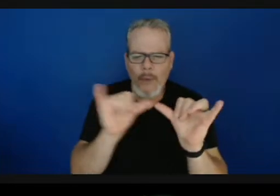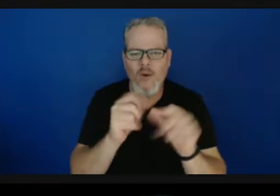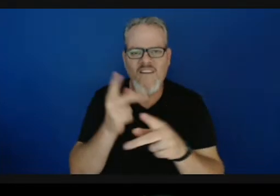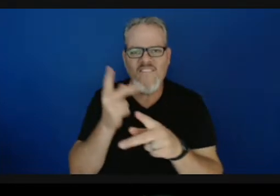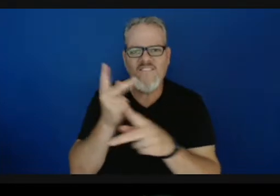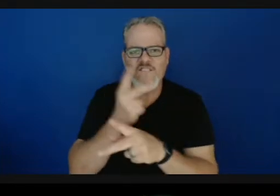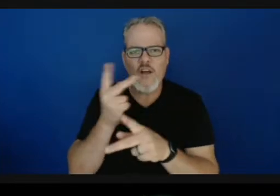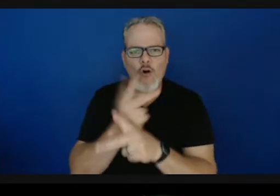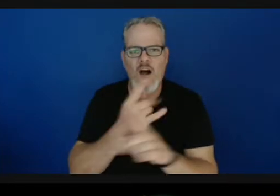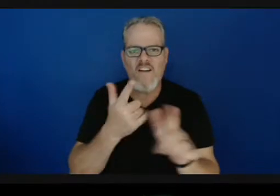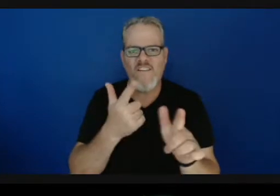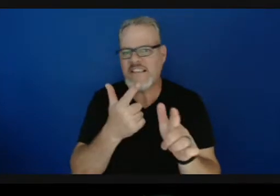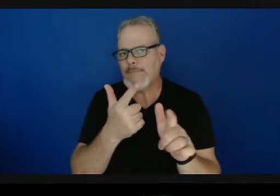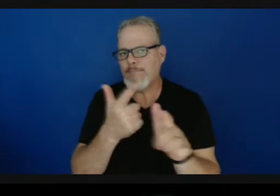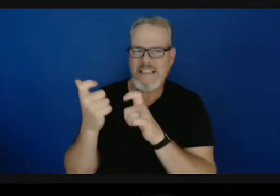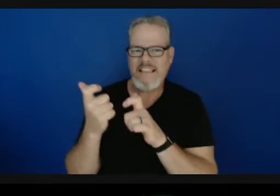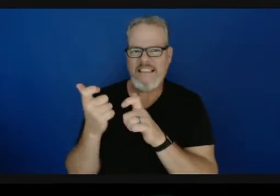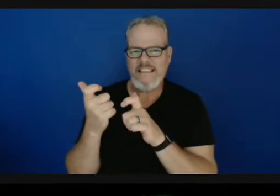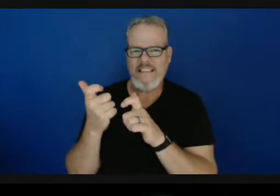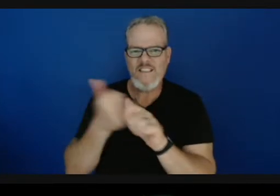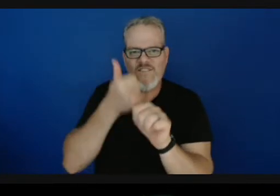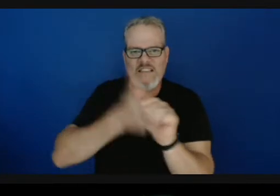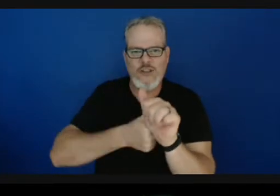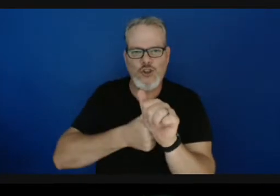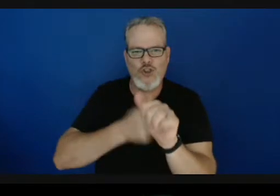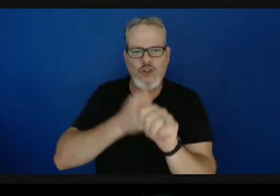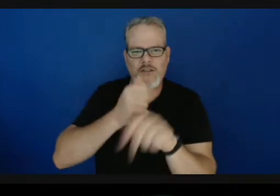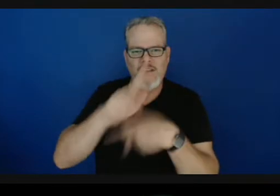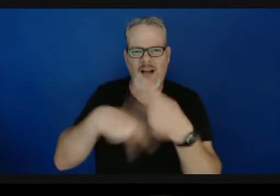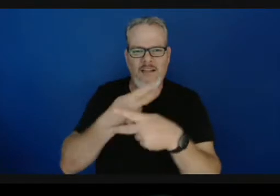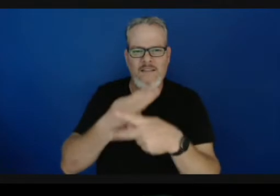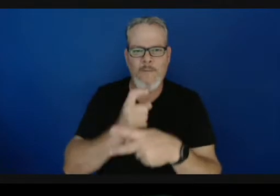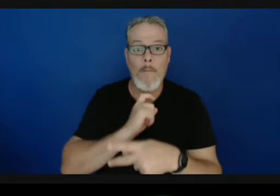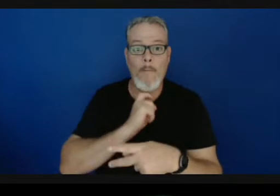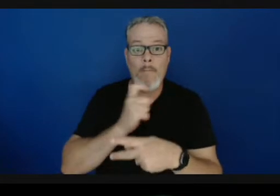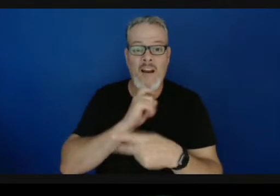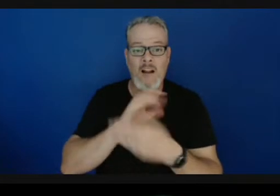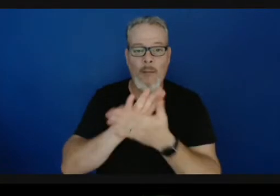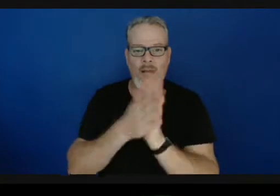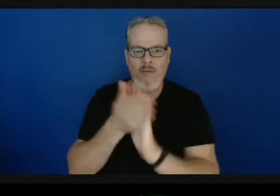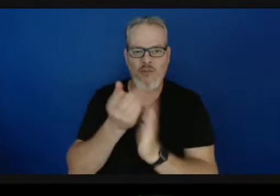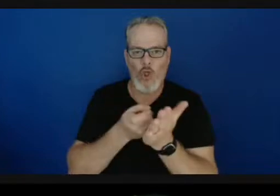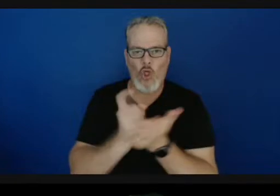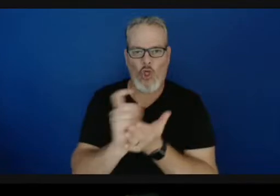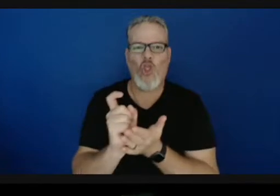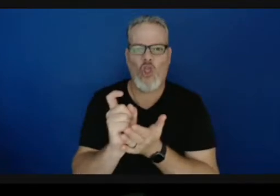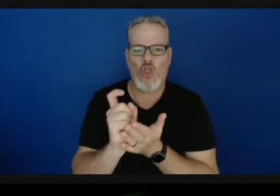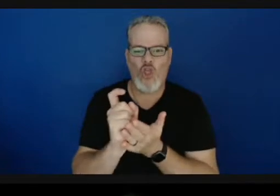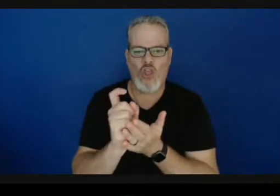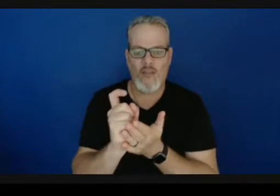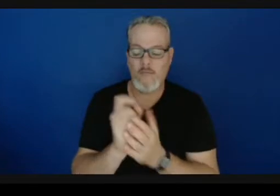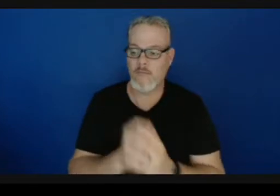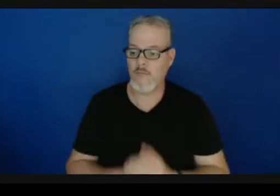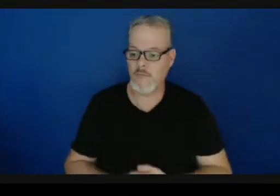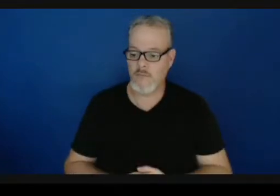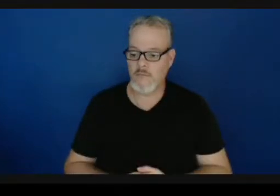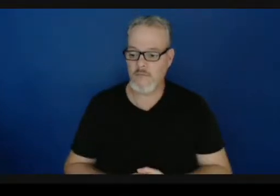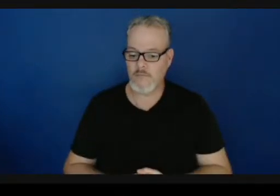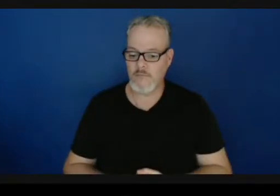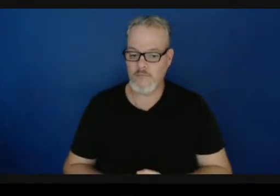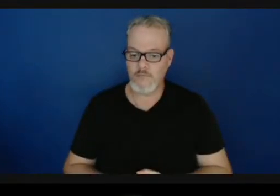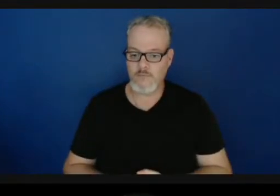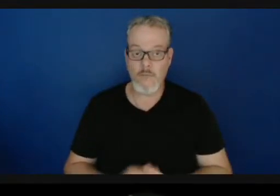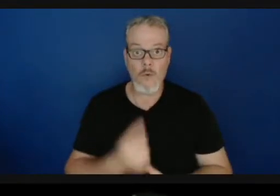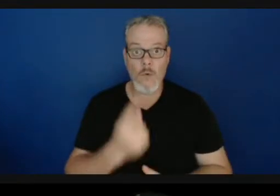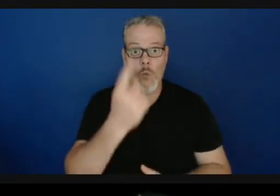of corrosion on different materials in different areas. And one interesting